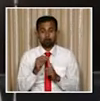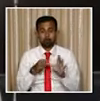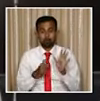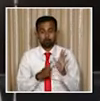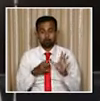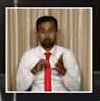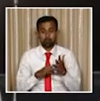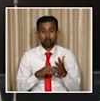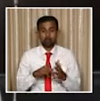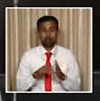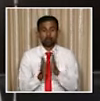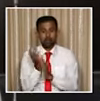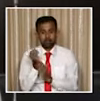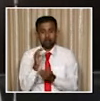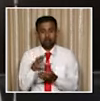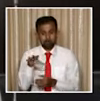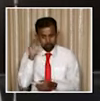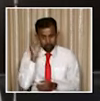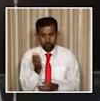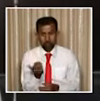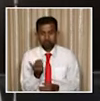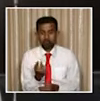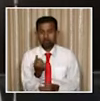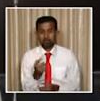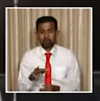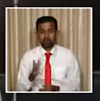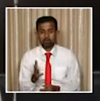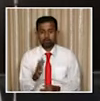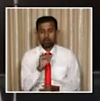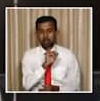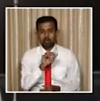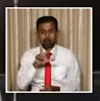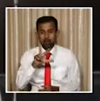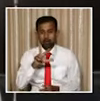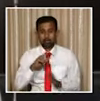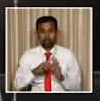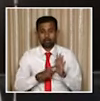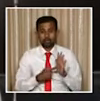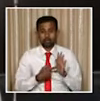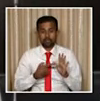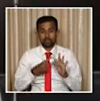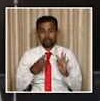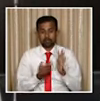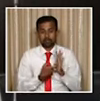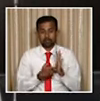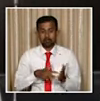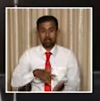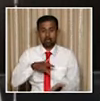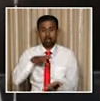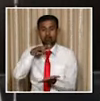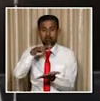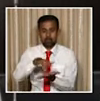borders with East Jerusalem as its capital. This will be the only way to achieve stability and